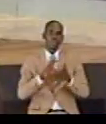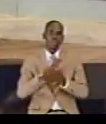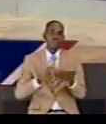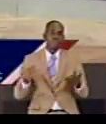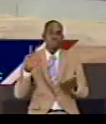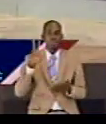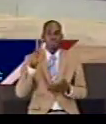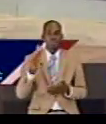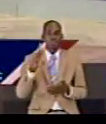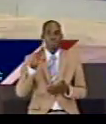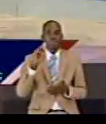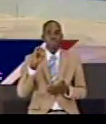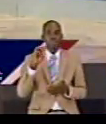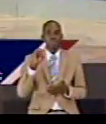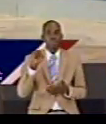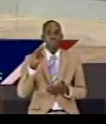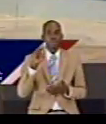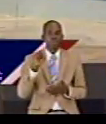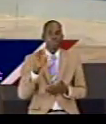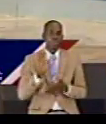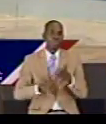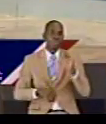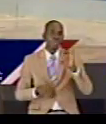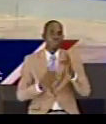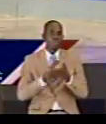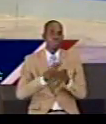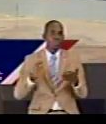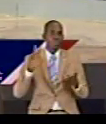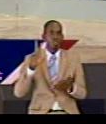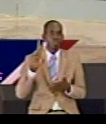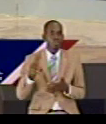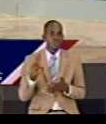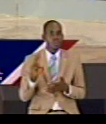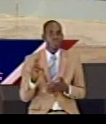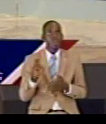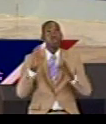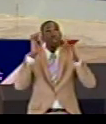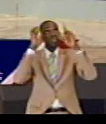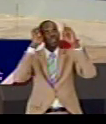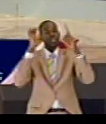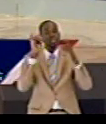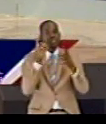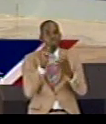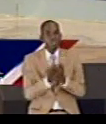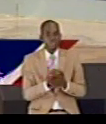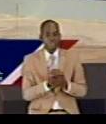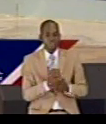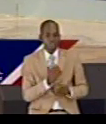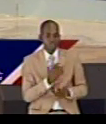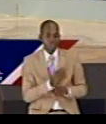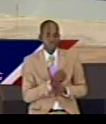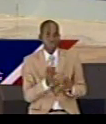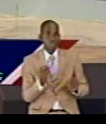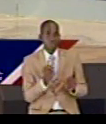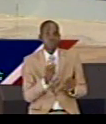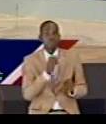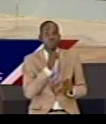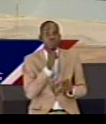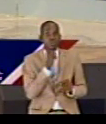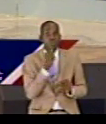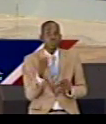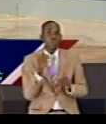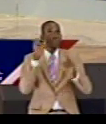chapter 8, verse 32. He that spared not his own son, but delivered him